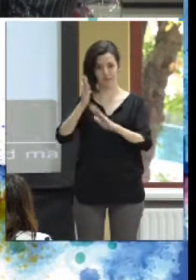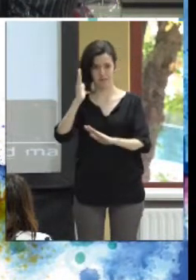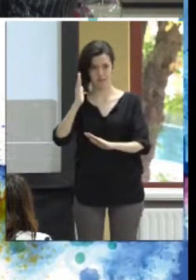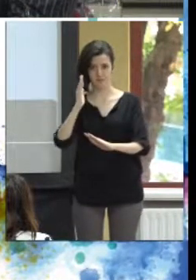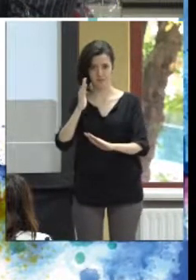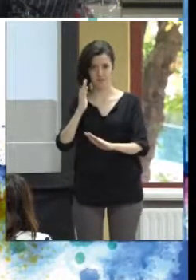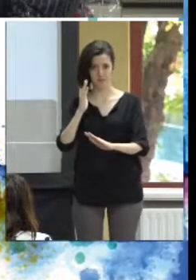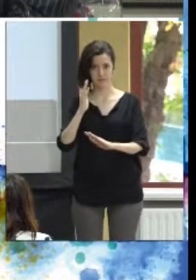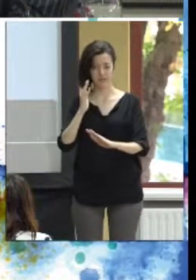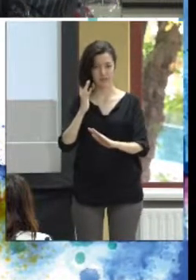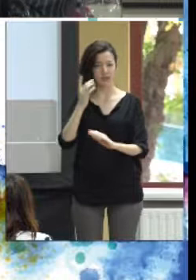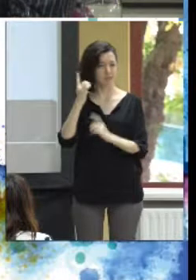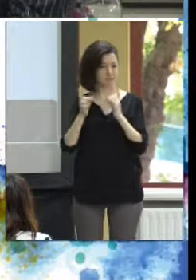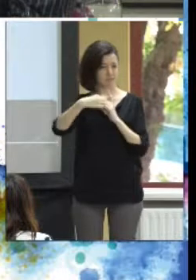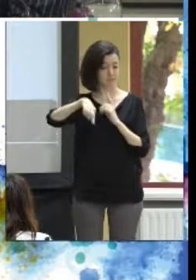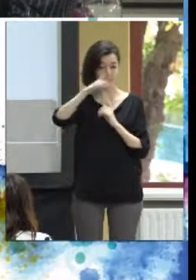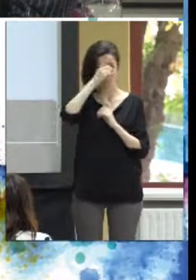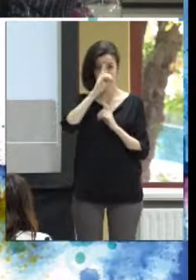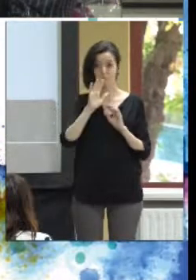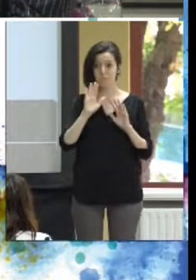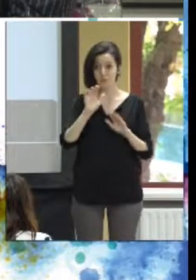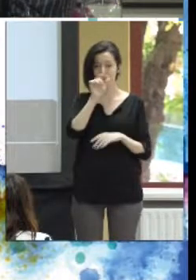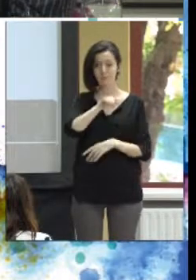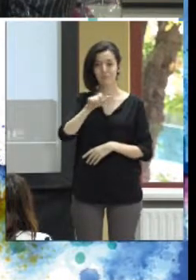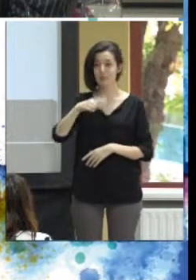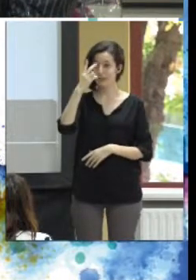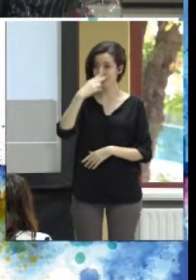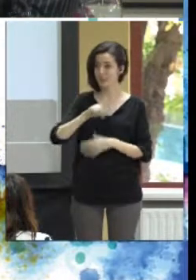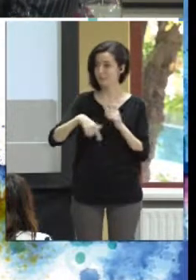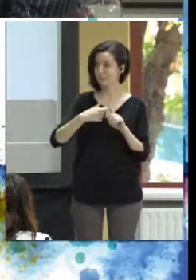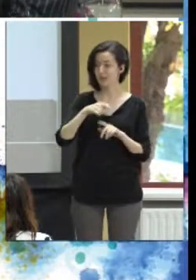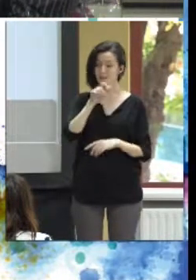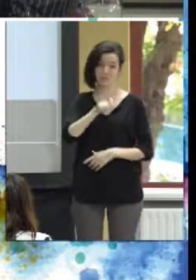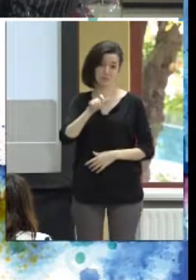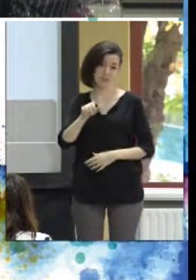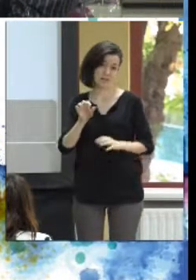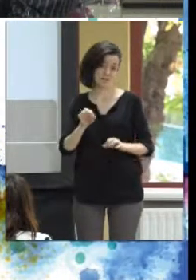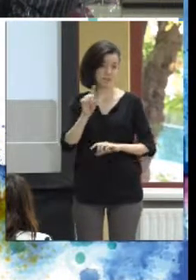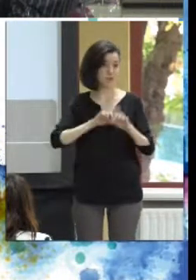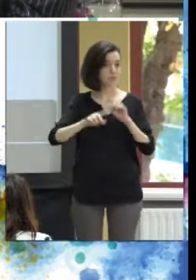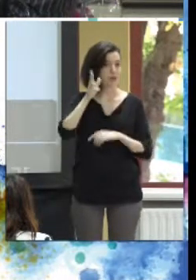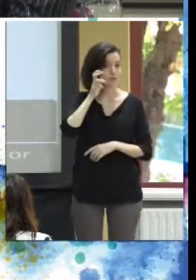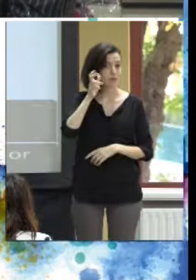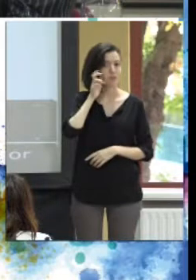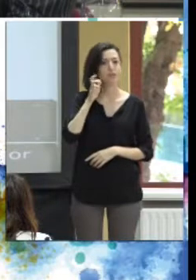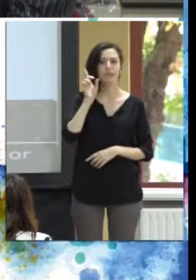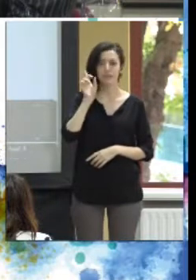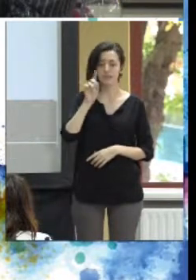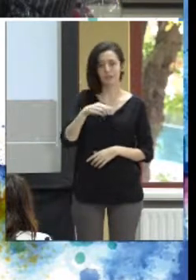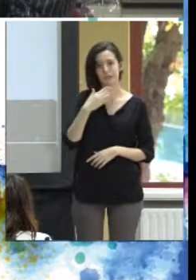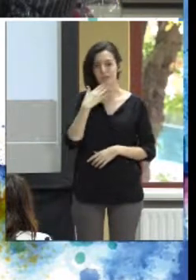blind people or people with deaf problems is a business as well. and people try